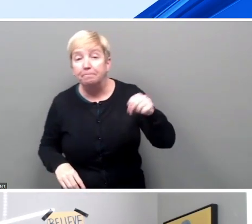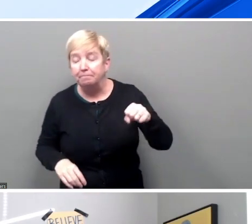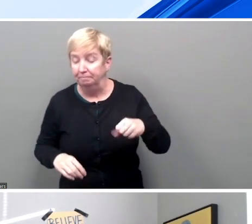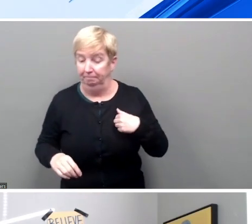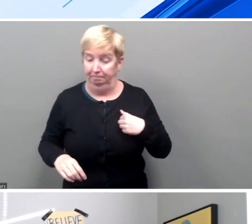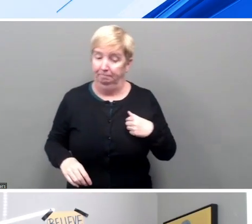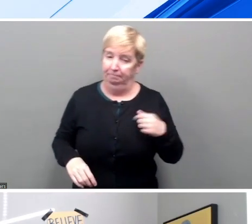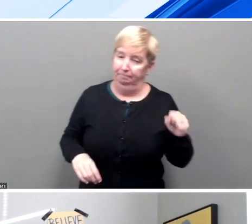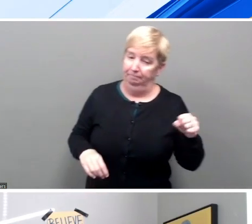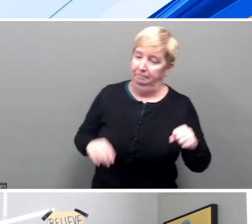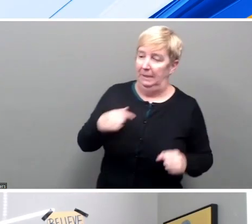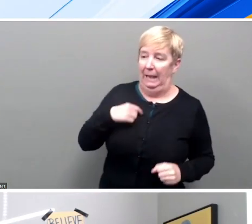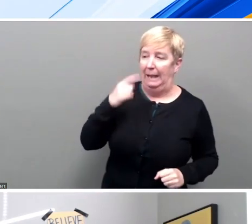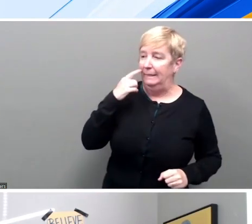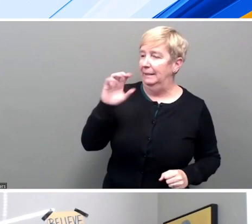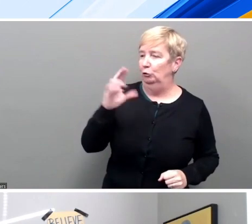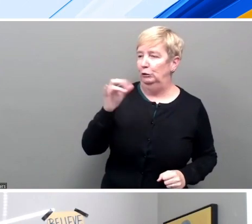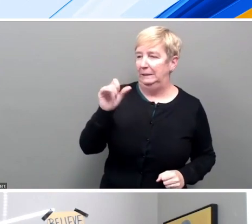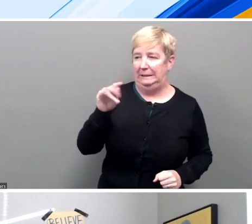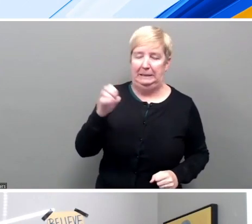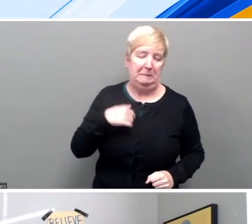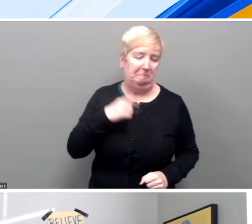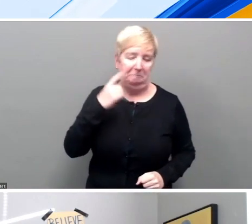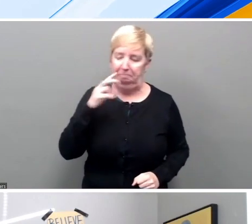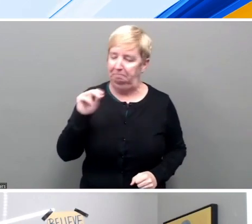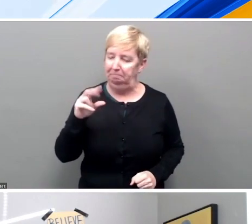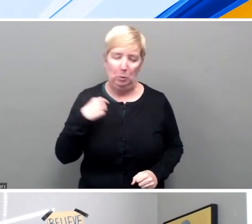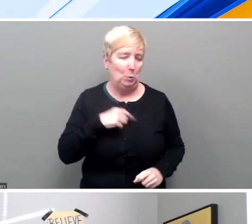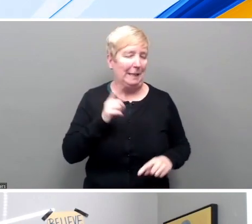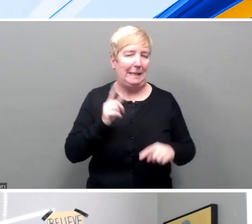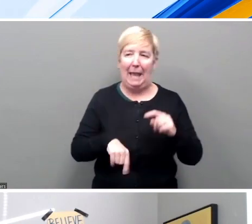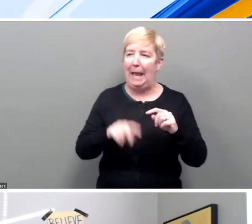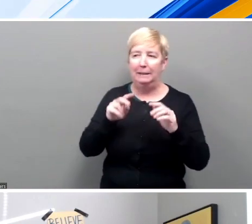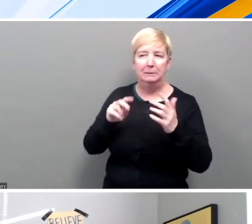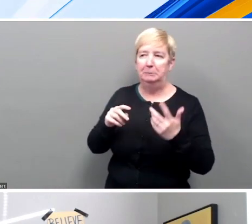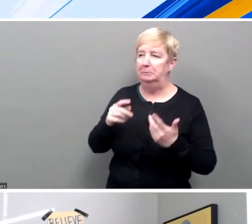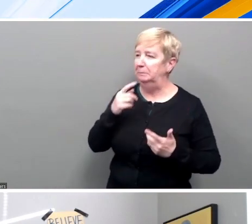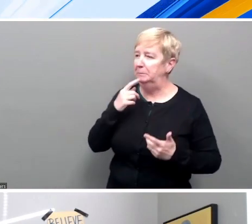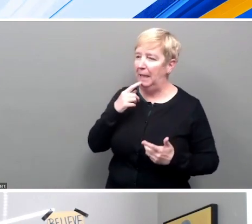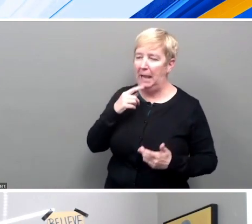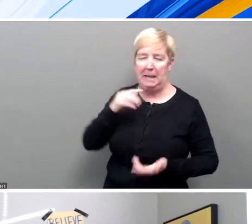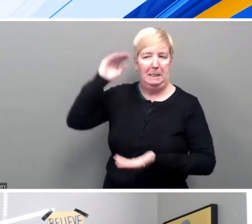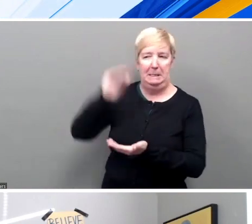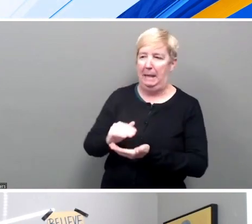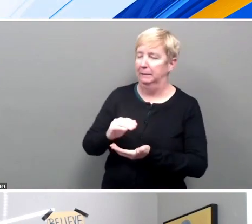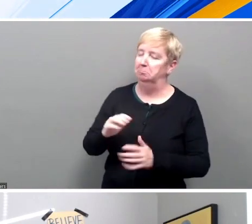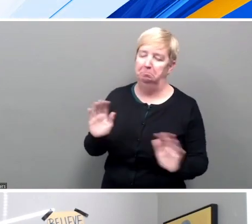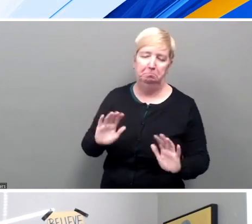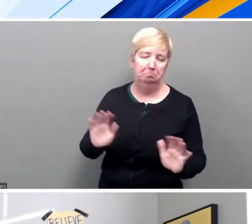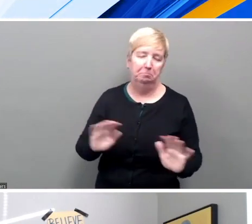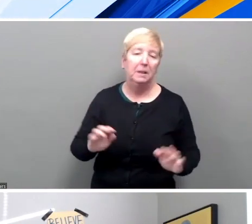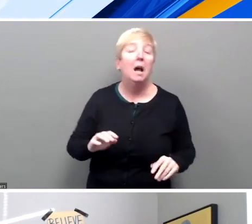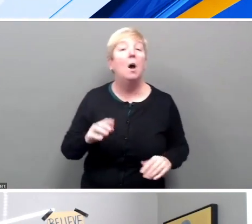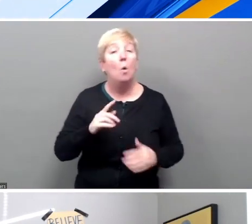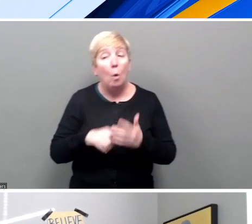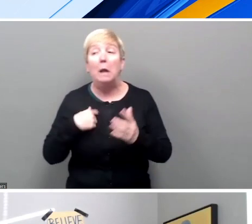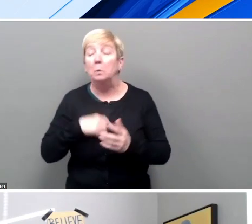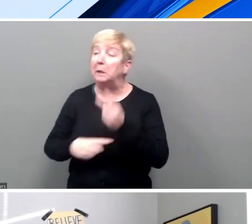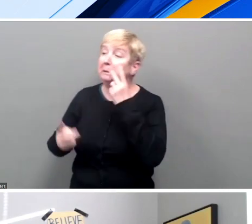Yes, I think it's too early to tell, but I do agree that the anecdotal